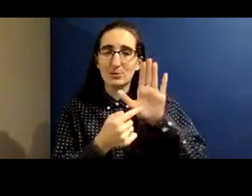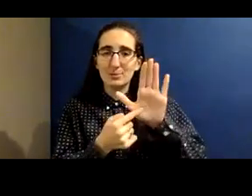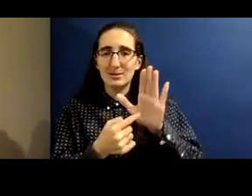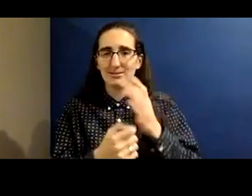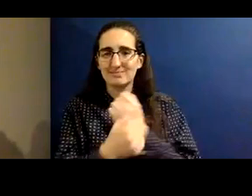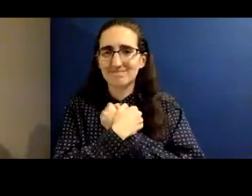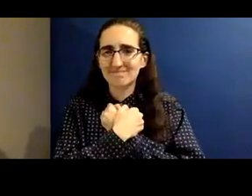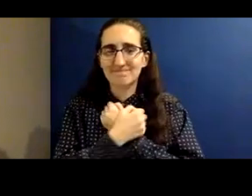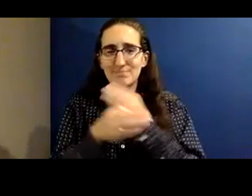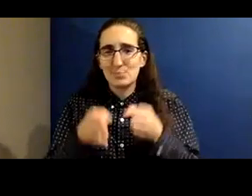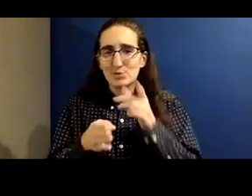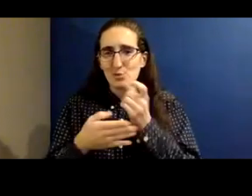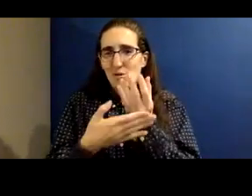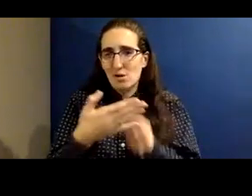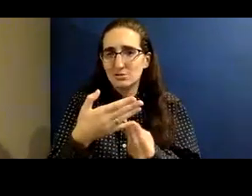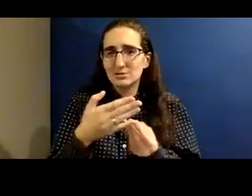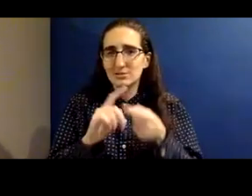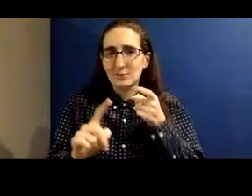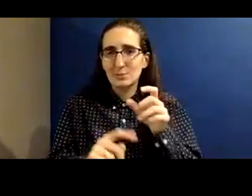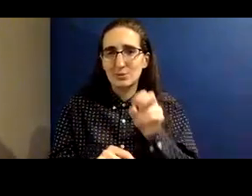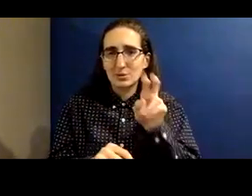one that has been lost to suicide.